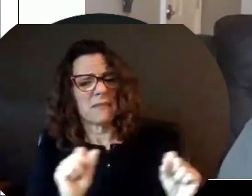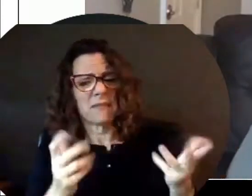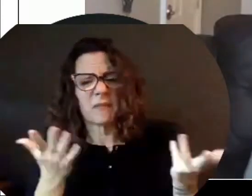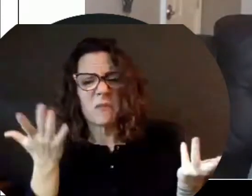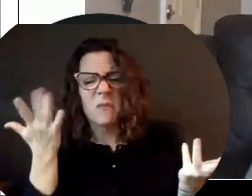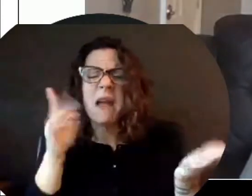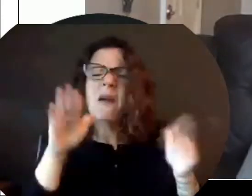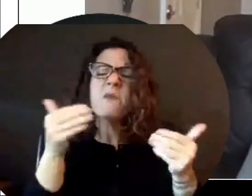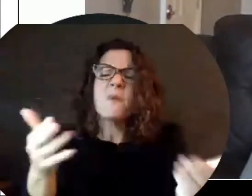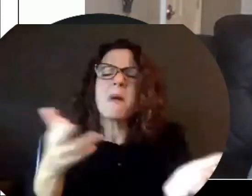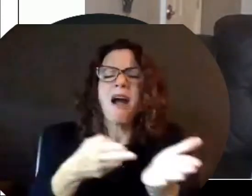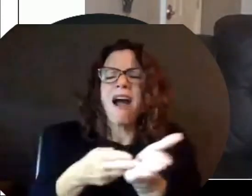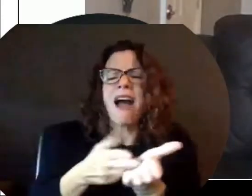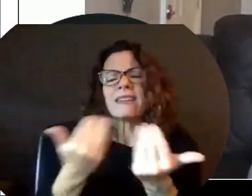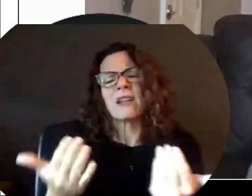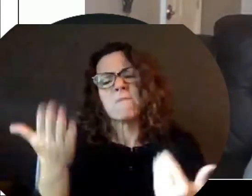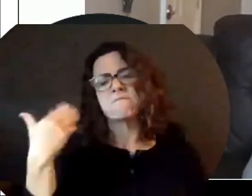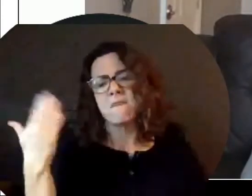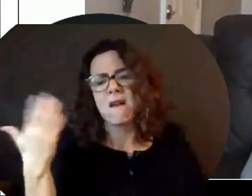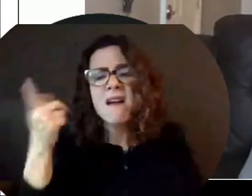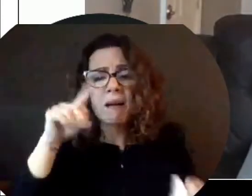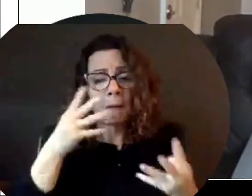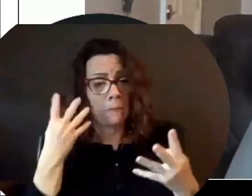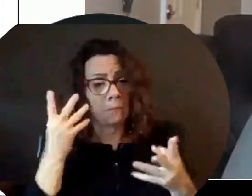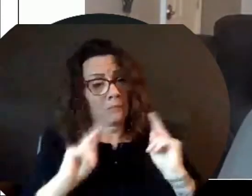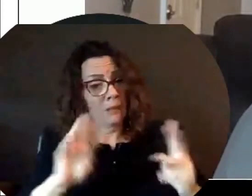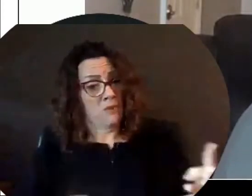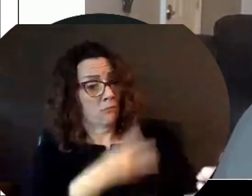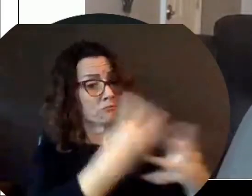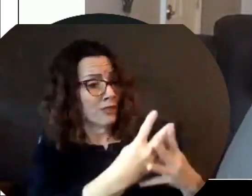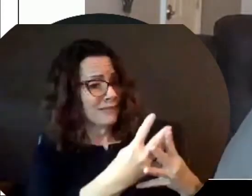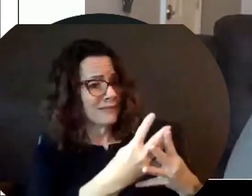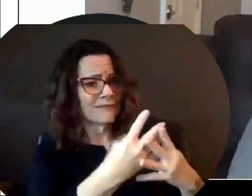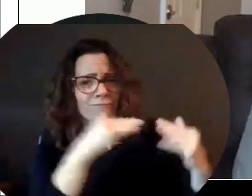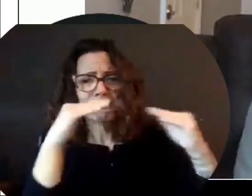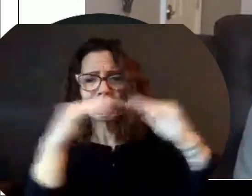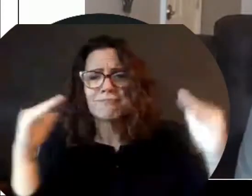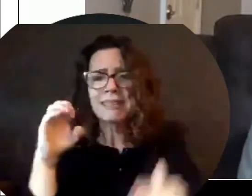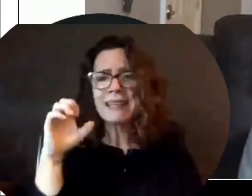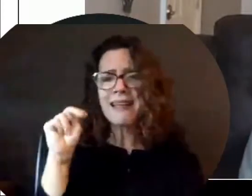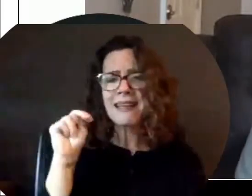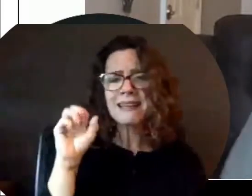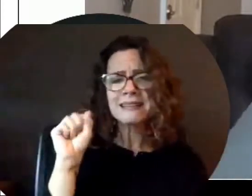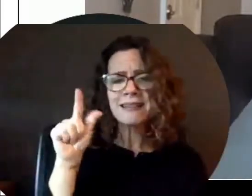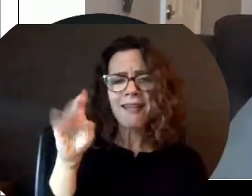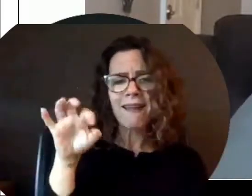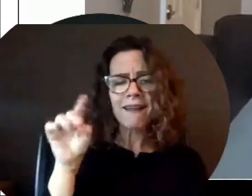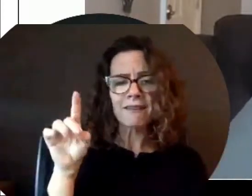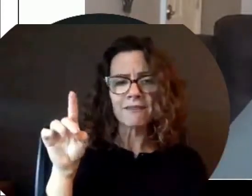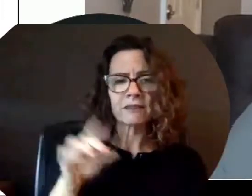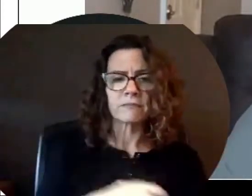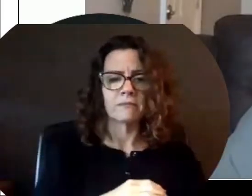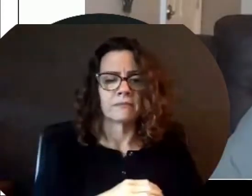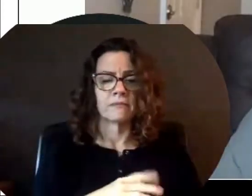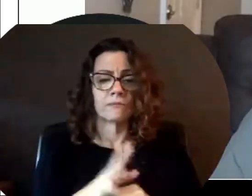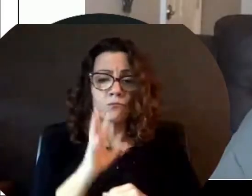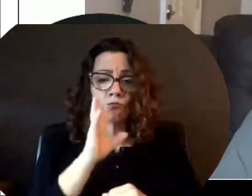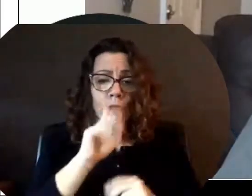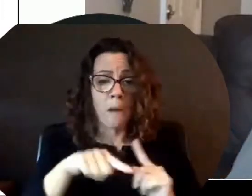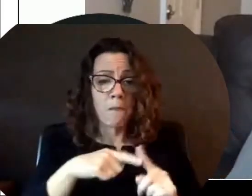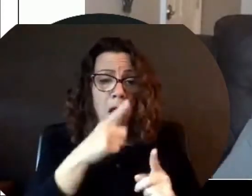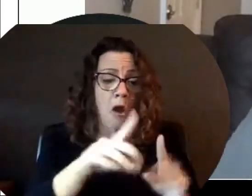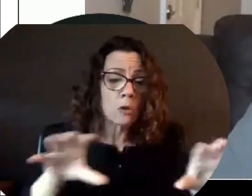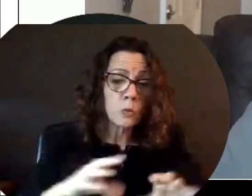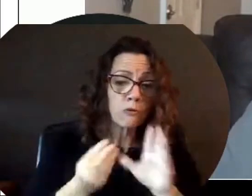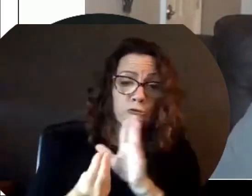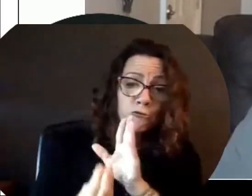about too, when I was incarcerated is when I got to prison, the actual prison, USP Victorville, one of the first things is